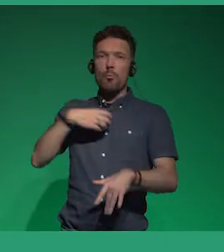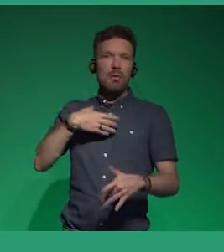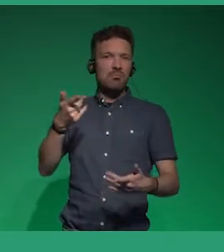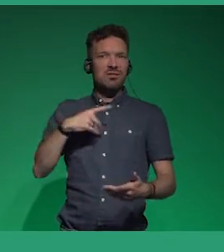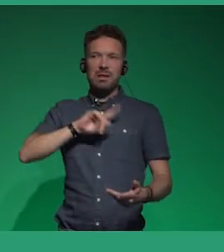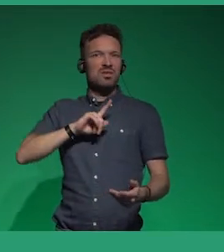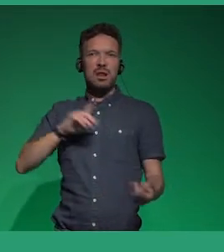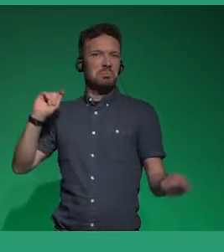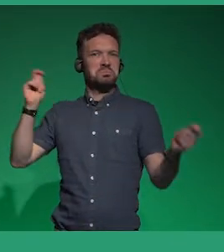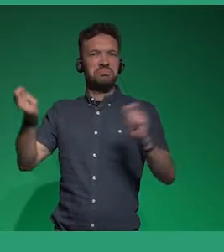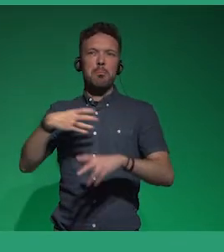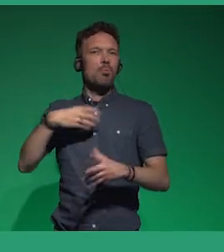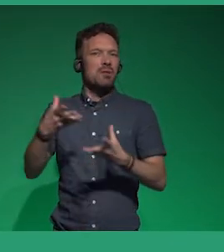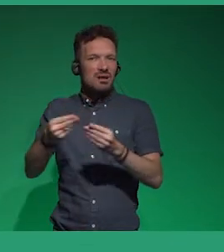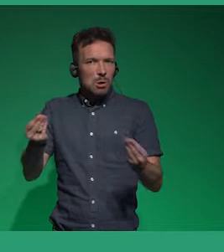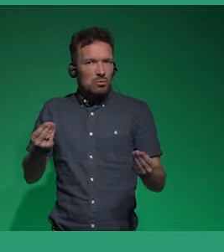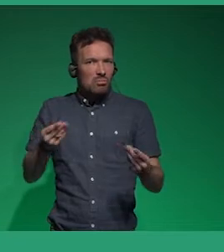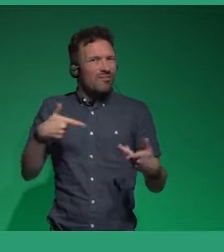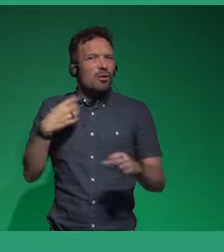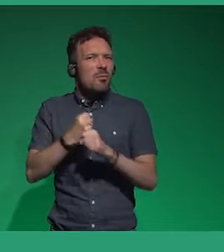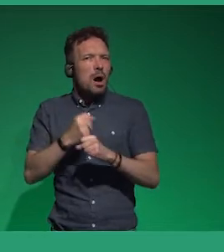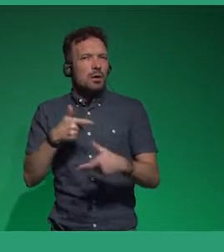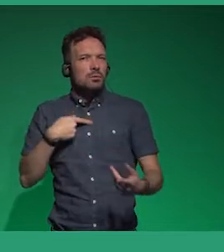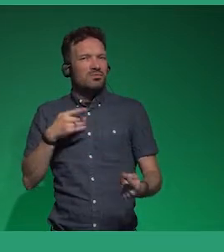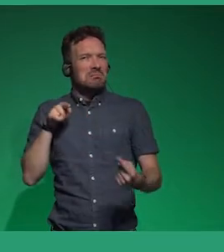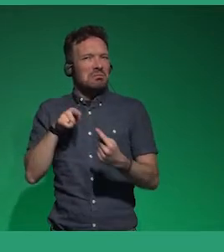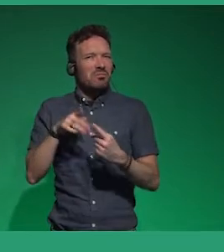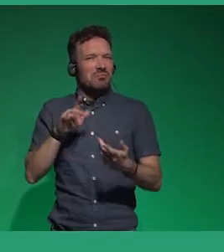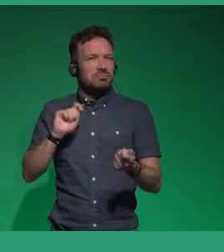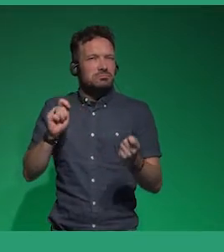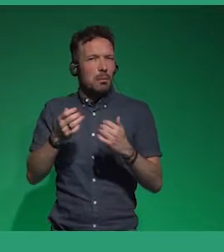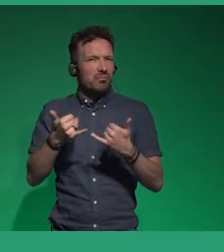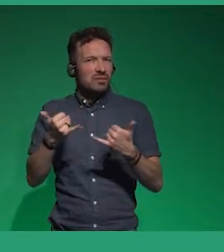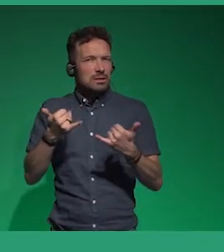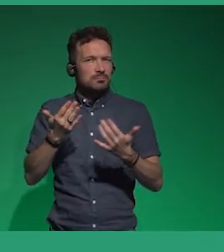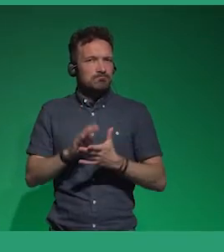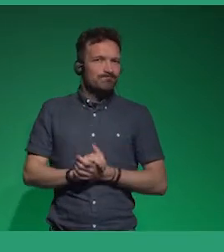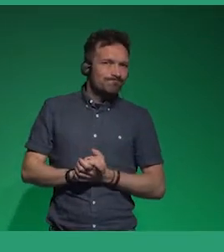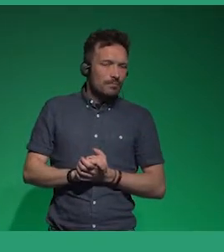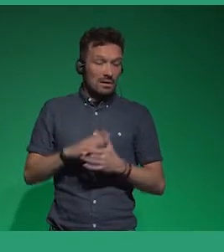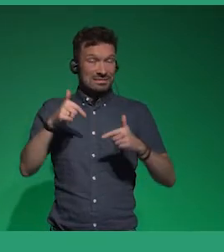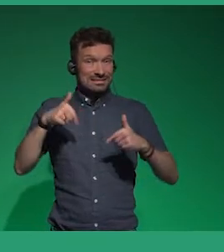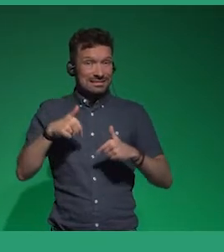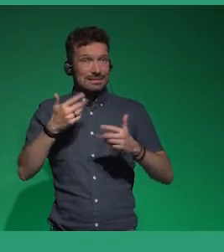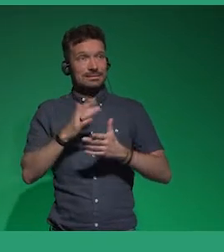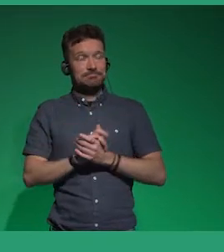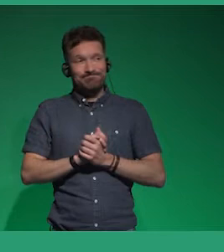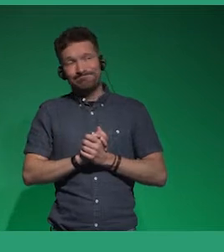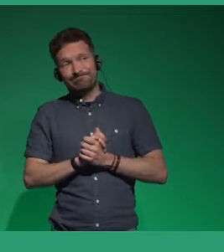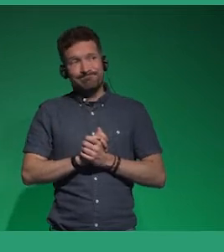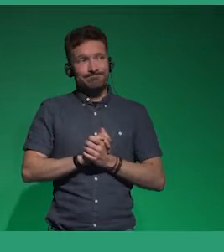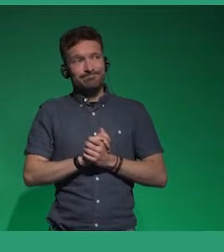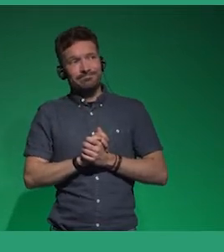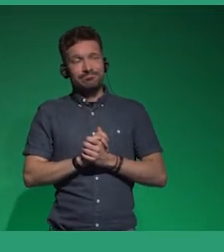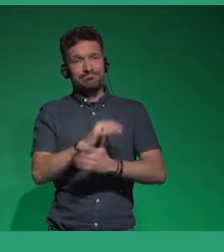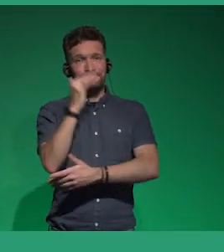here is where restoration comes in. So the basic question is, can we somehow push on the right-hand